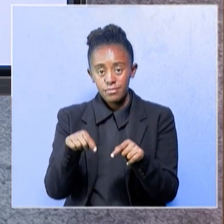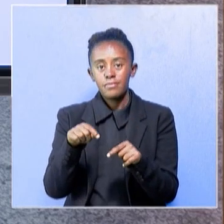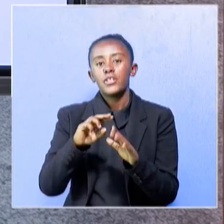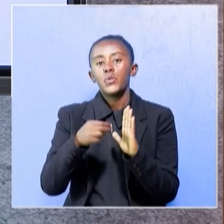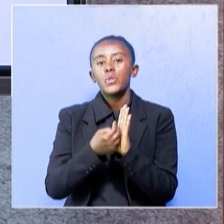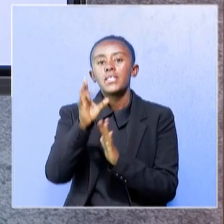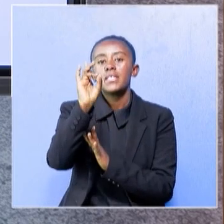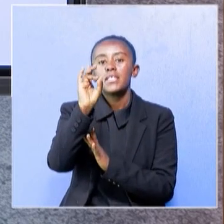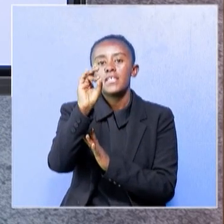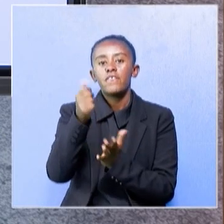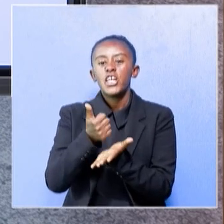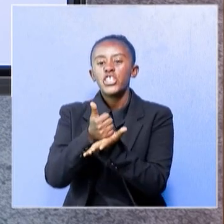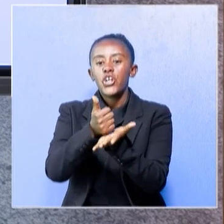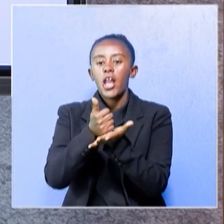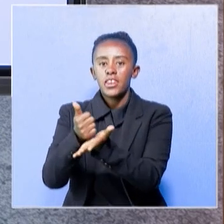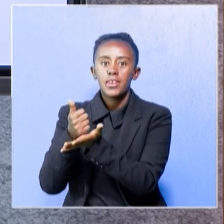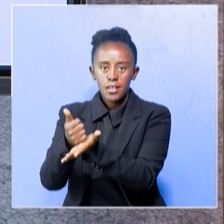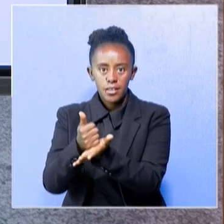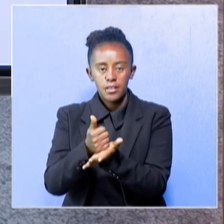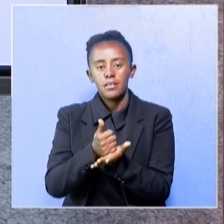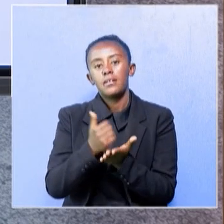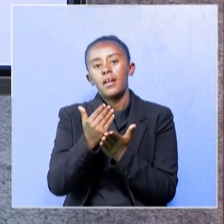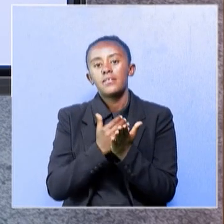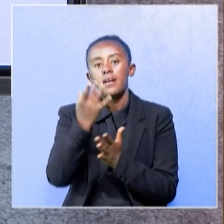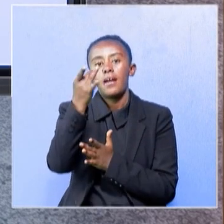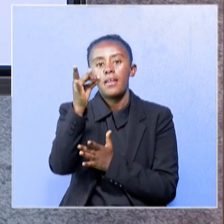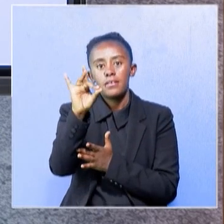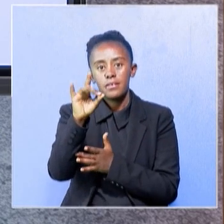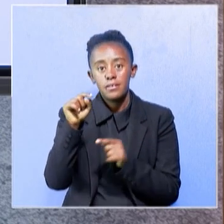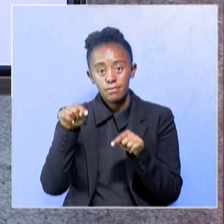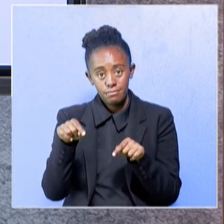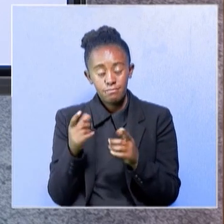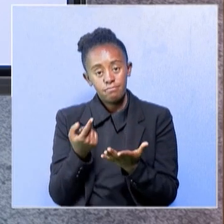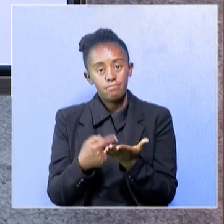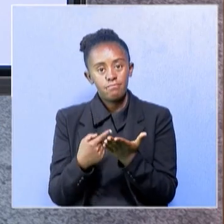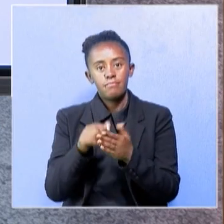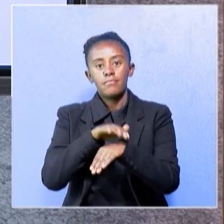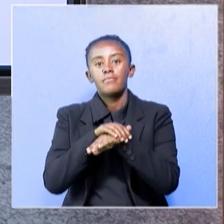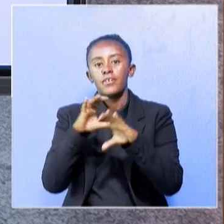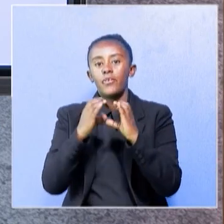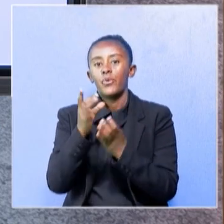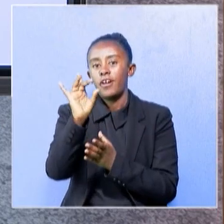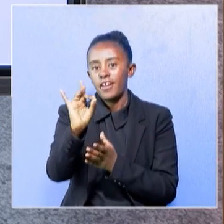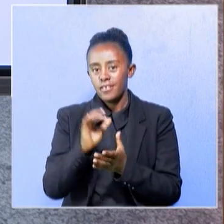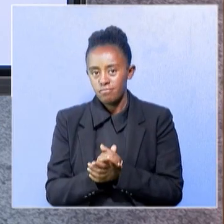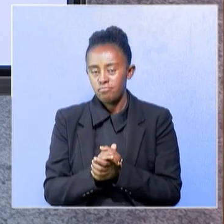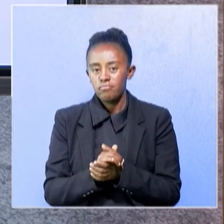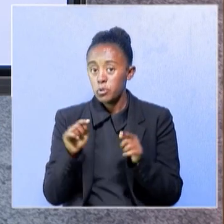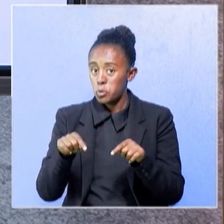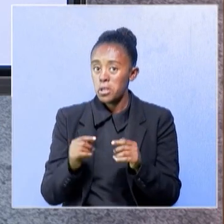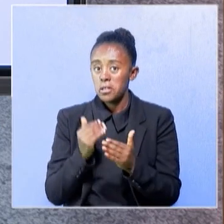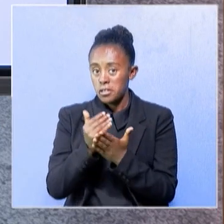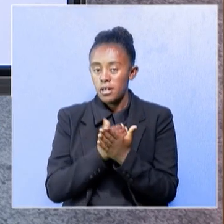Unit 7, Charity, Lesson 18. This is English for Grade 8. Before I proceed to today's